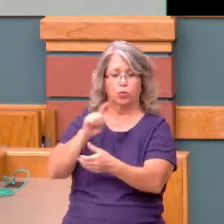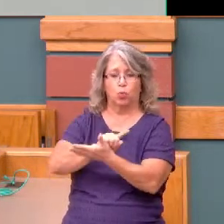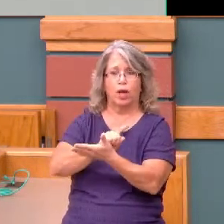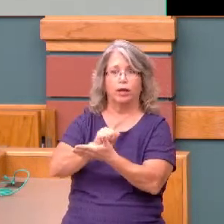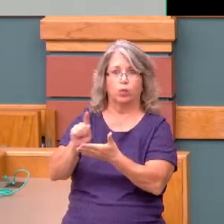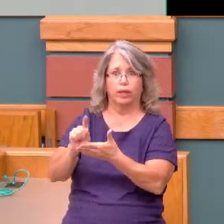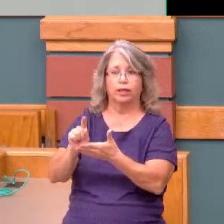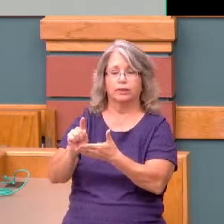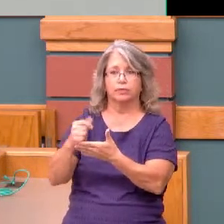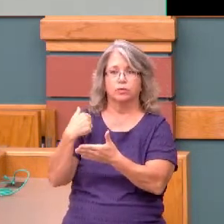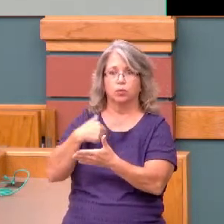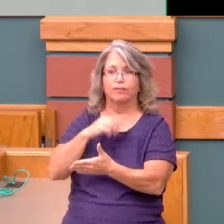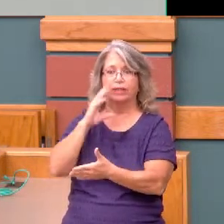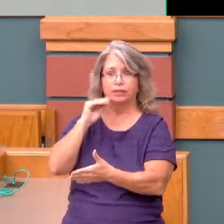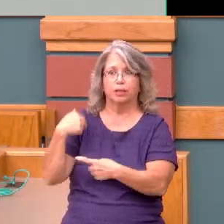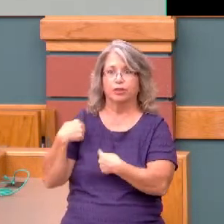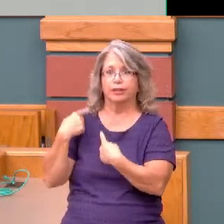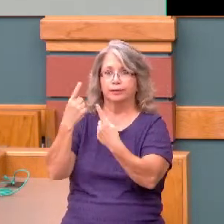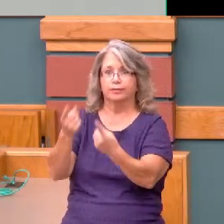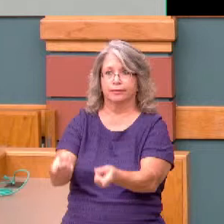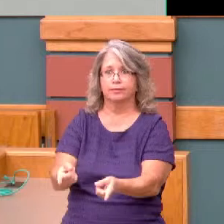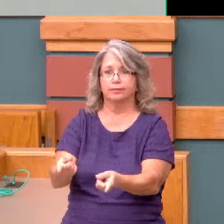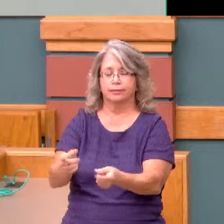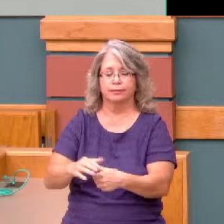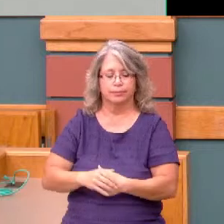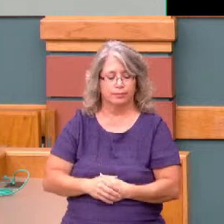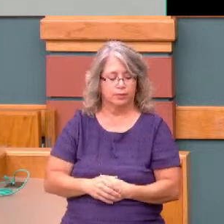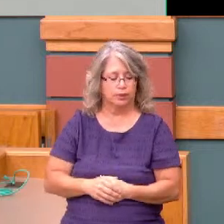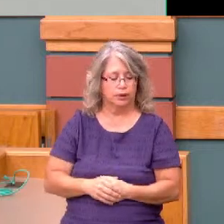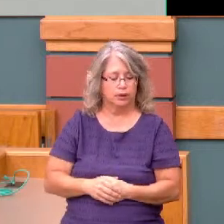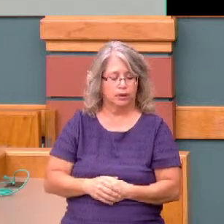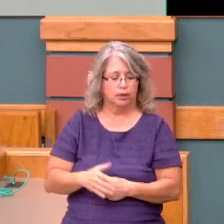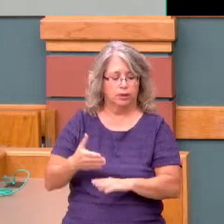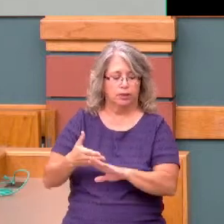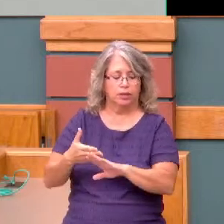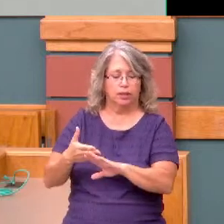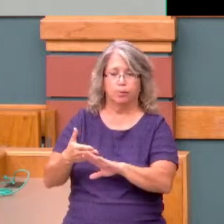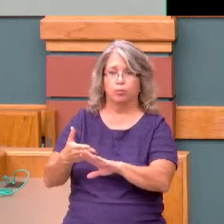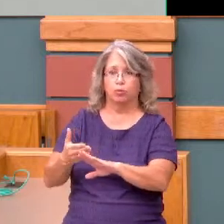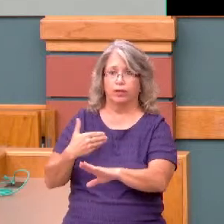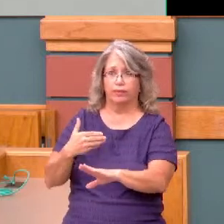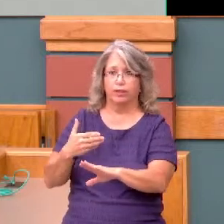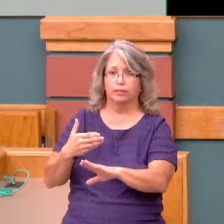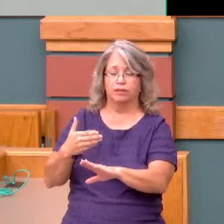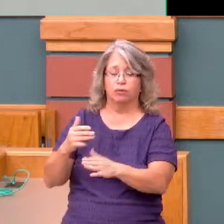in the past week, and the previous high was